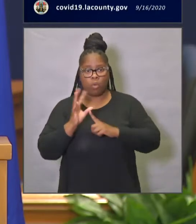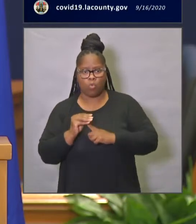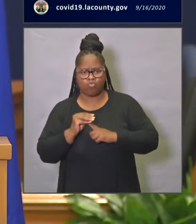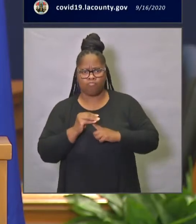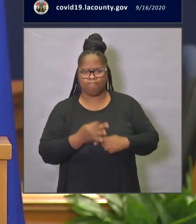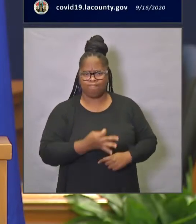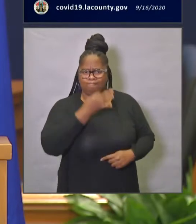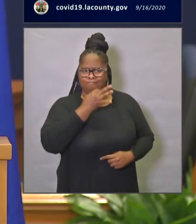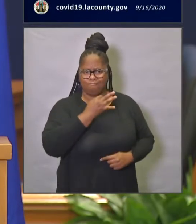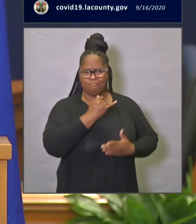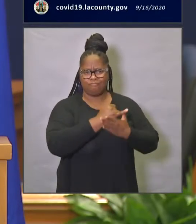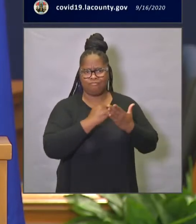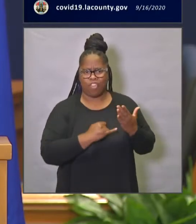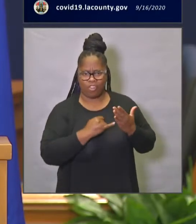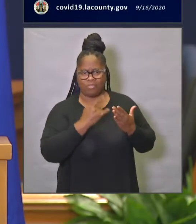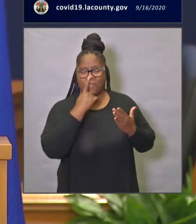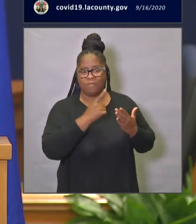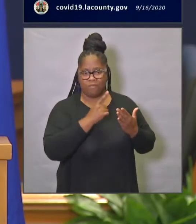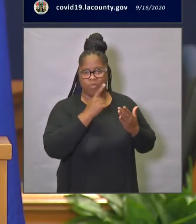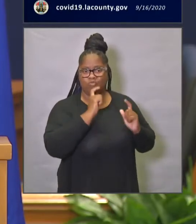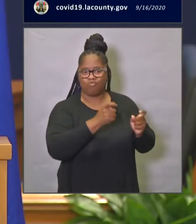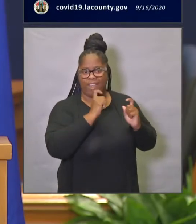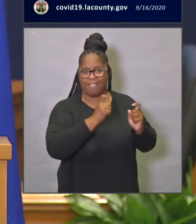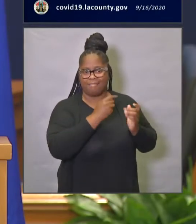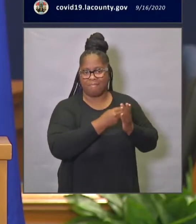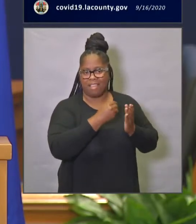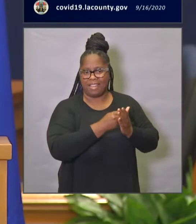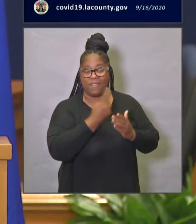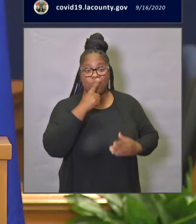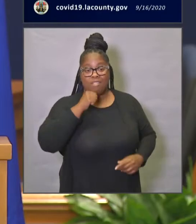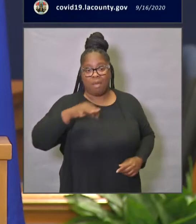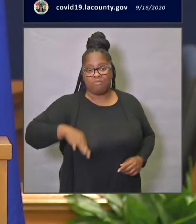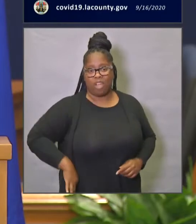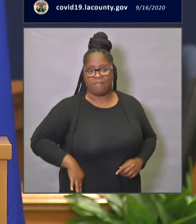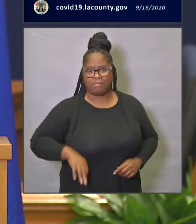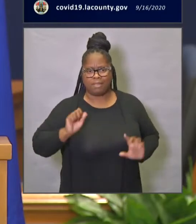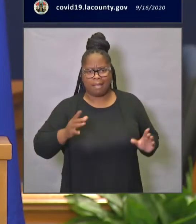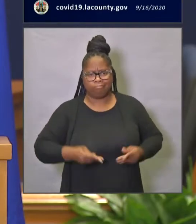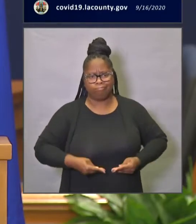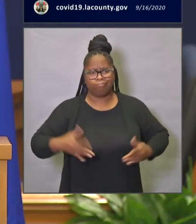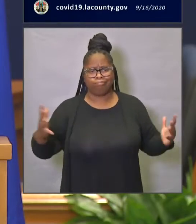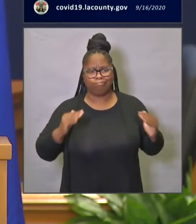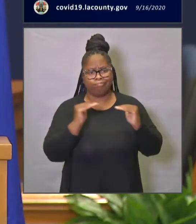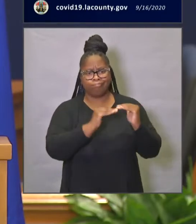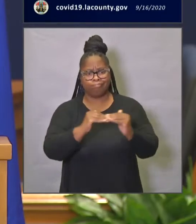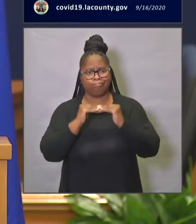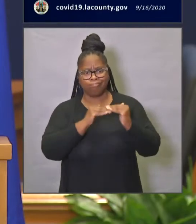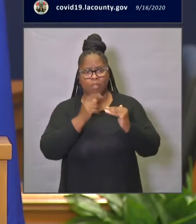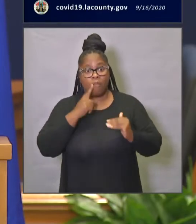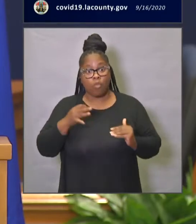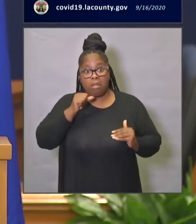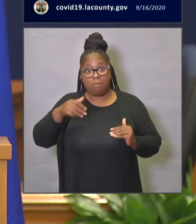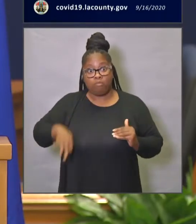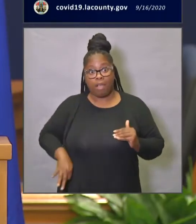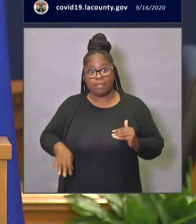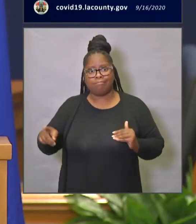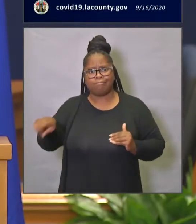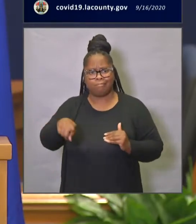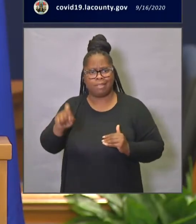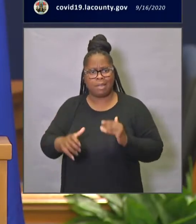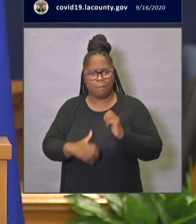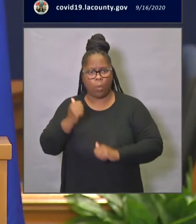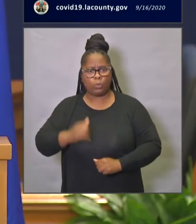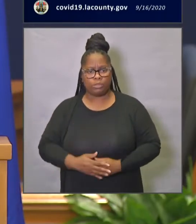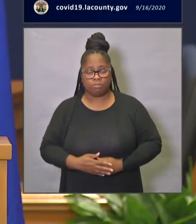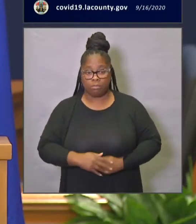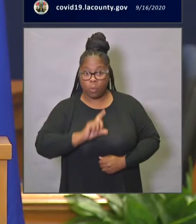grants for arts nonprofits and which can distribute this money quickly and equitably to the nonprofits who need it the most.